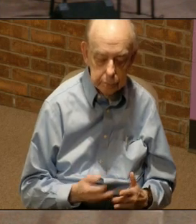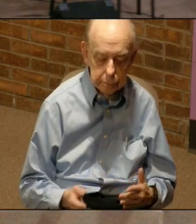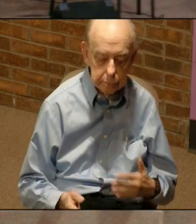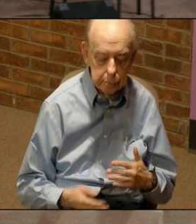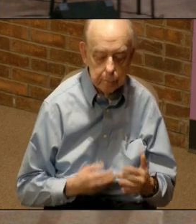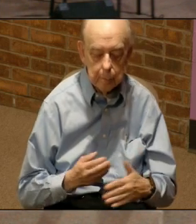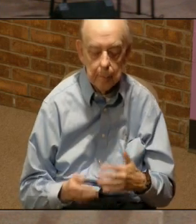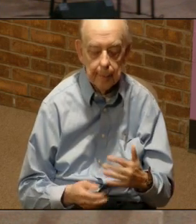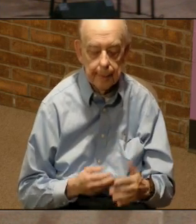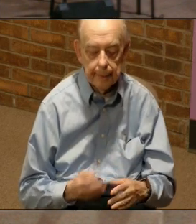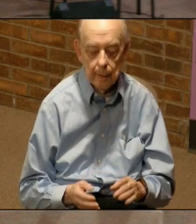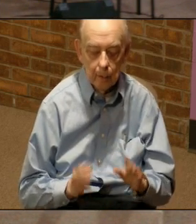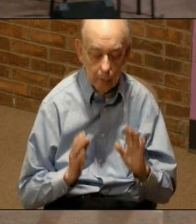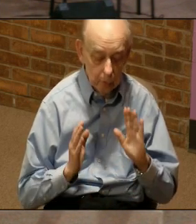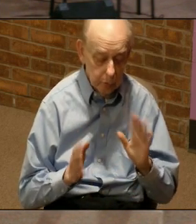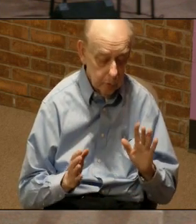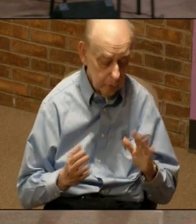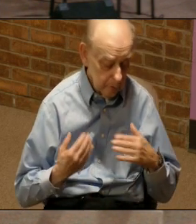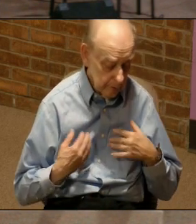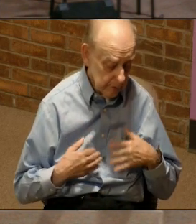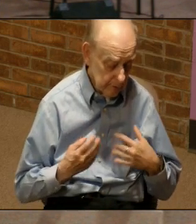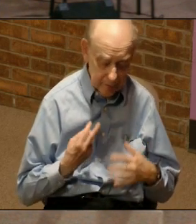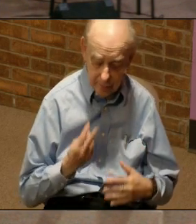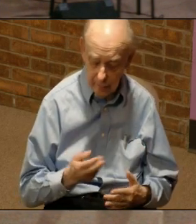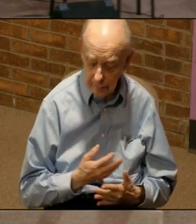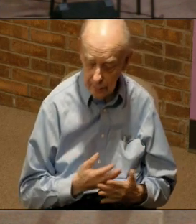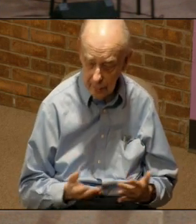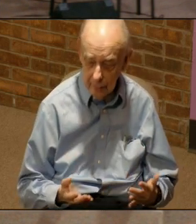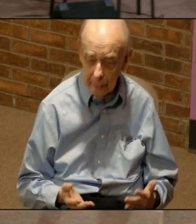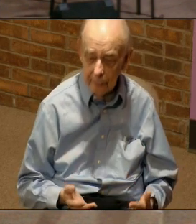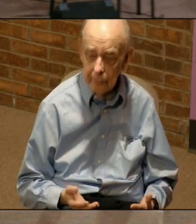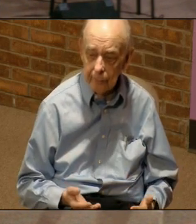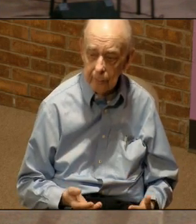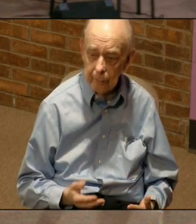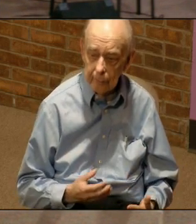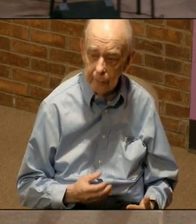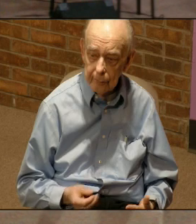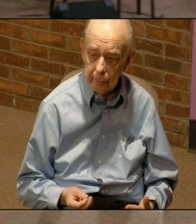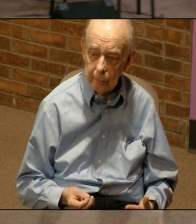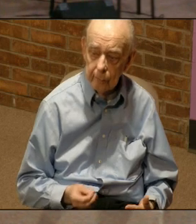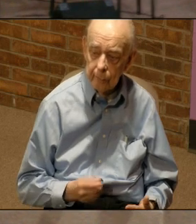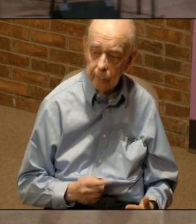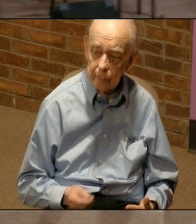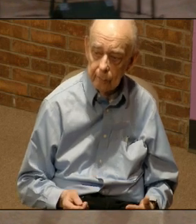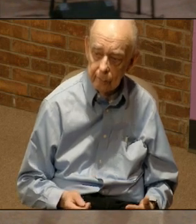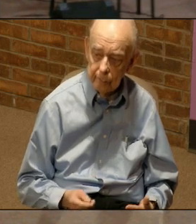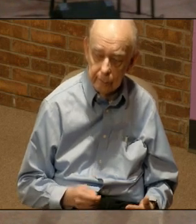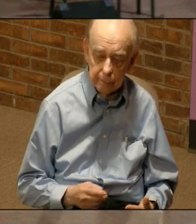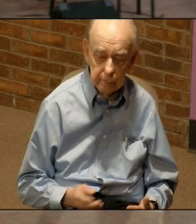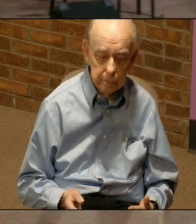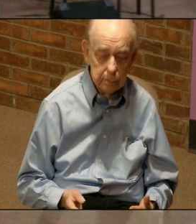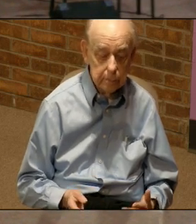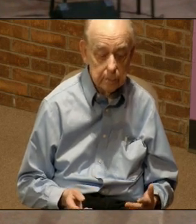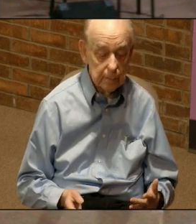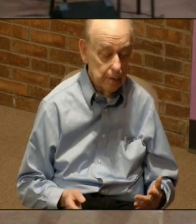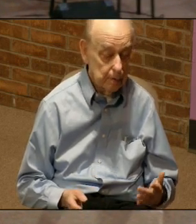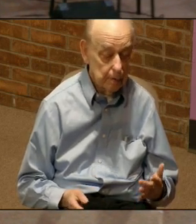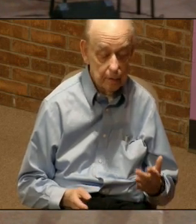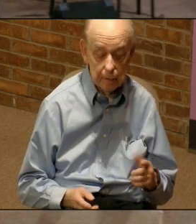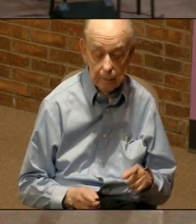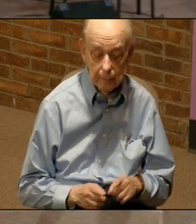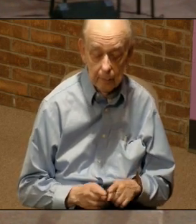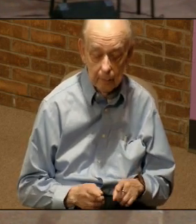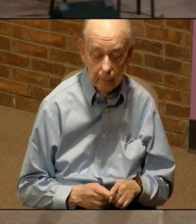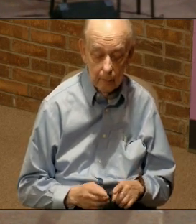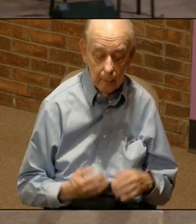series of bizarre beasts and everything, okay? And they were kind of like